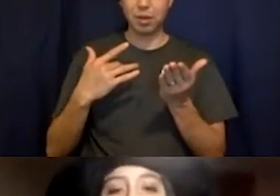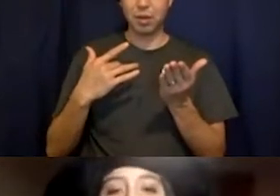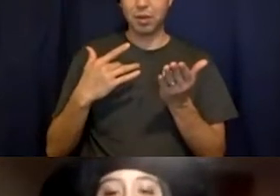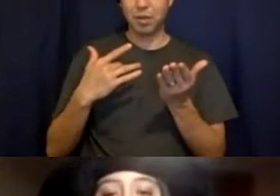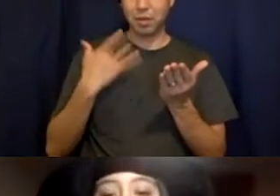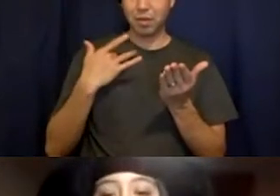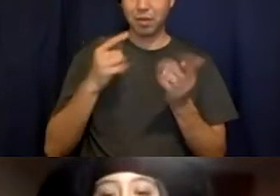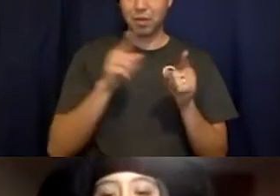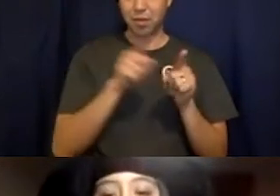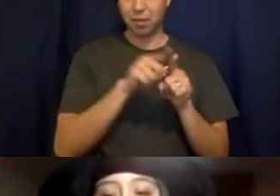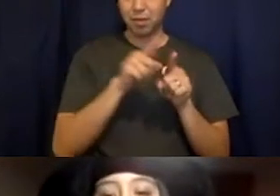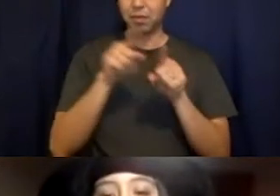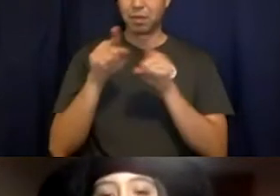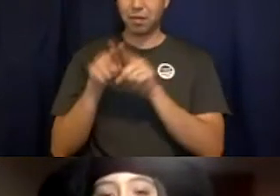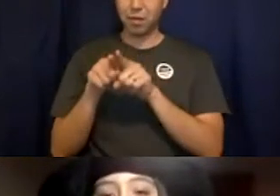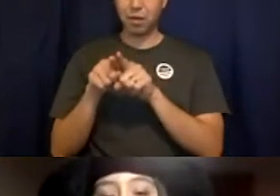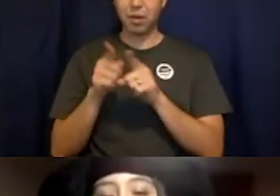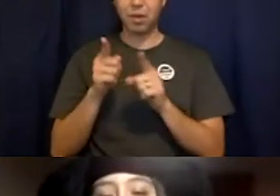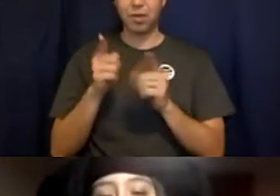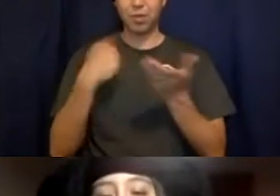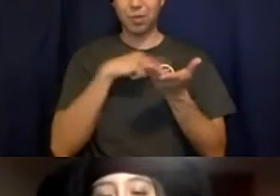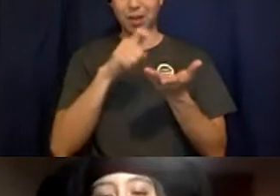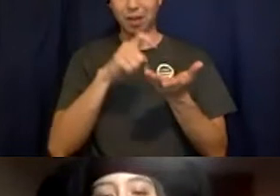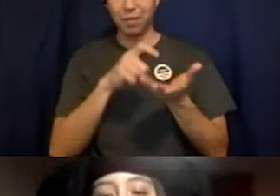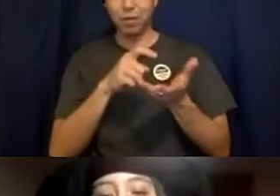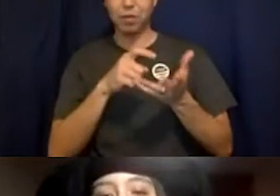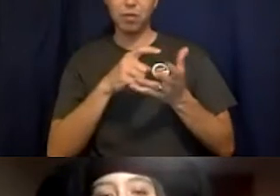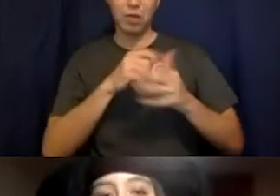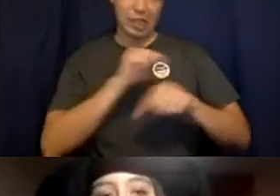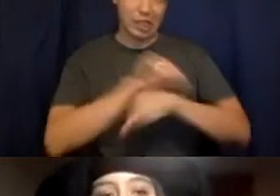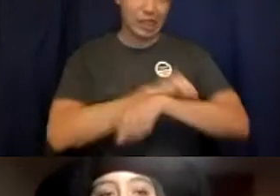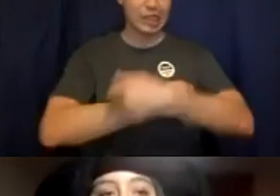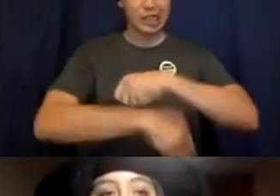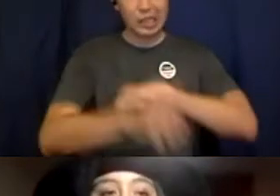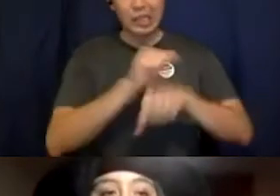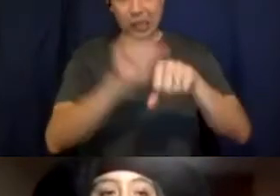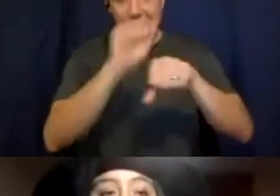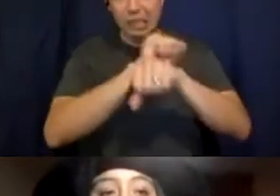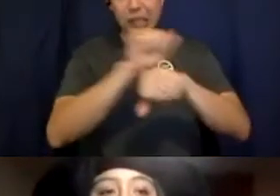what have you done, Paul? What have you done, Paul? Oh God.